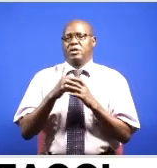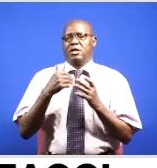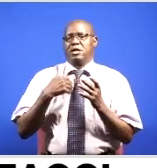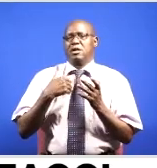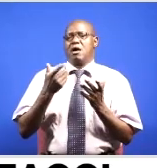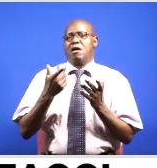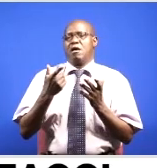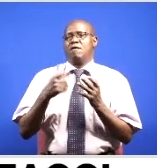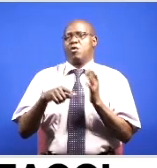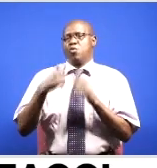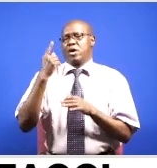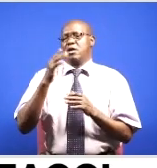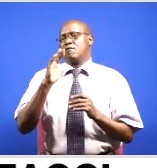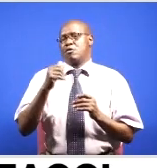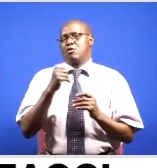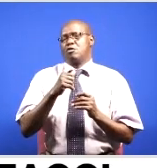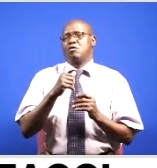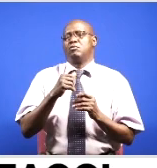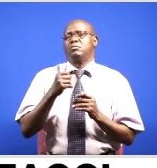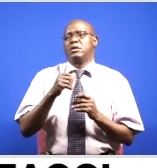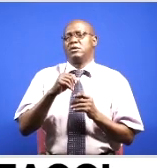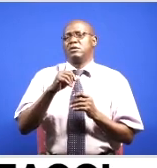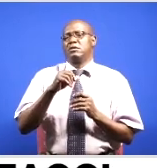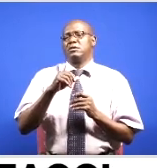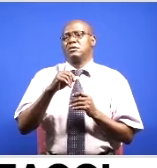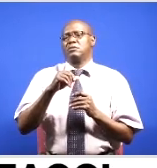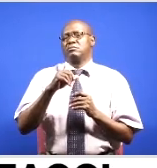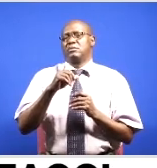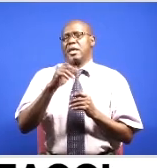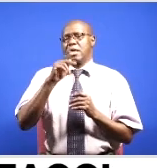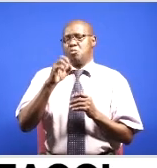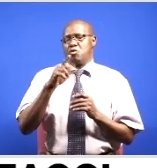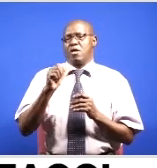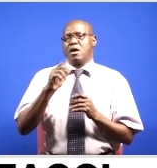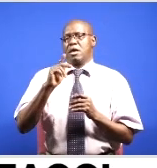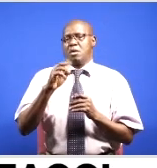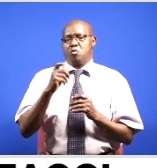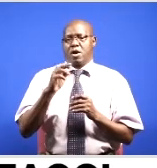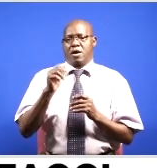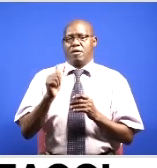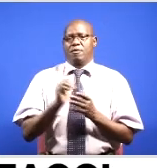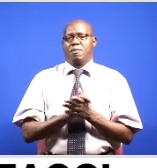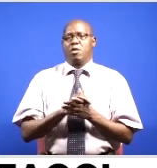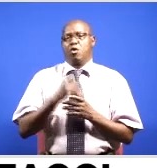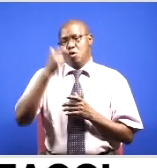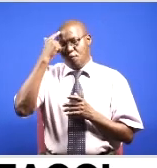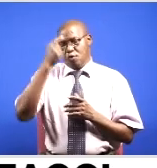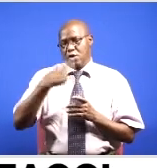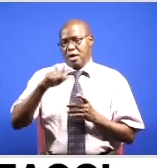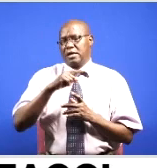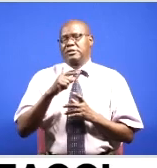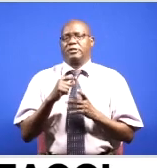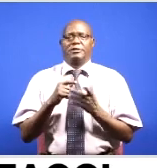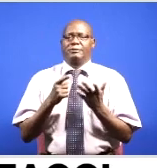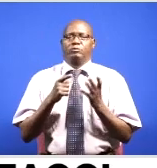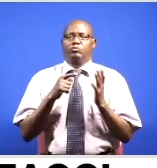Governor Kivutha Kibwana, Senior Counsel Charles Kanjama, among other candidates. For us, it is not a matter of people. It's